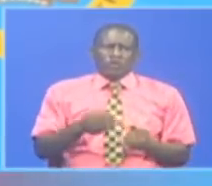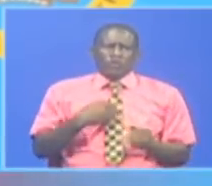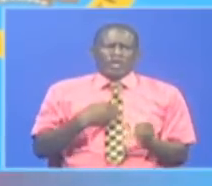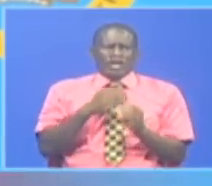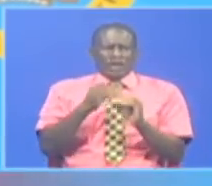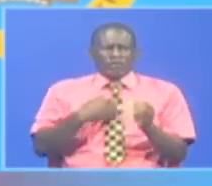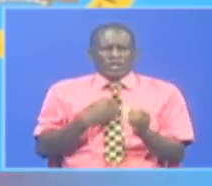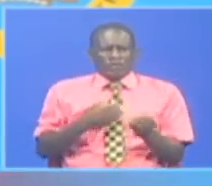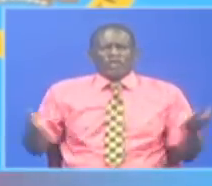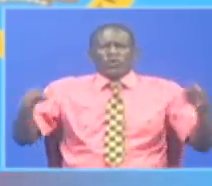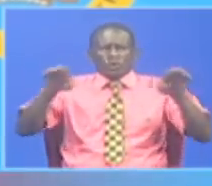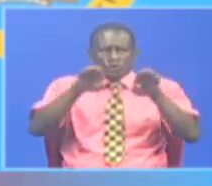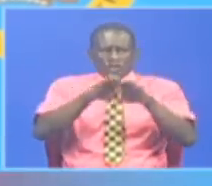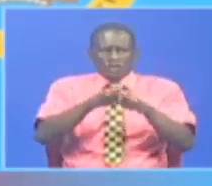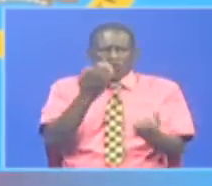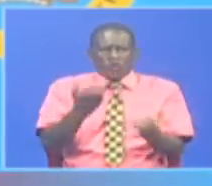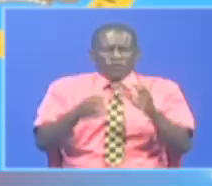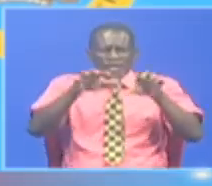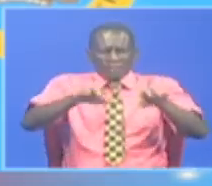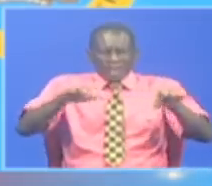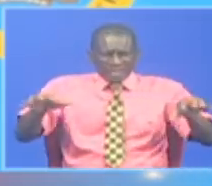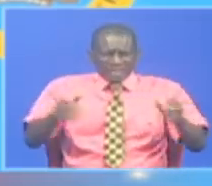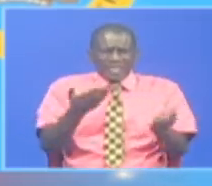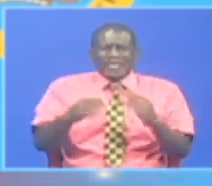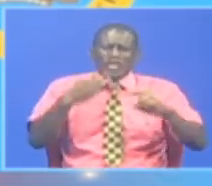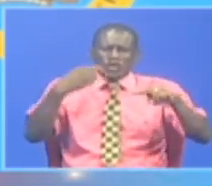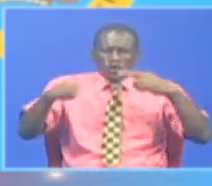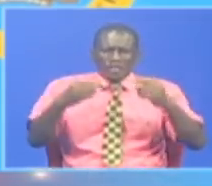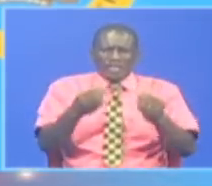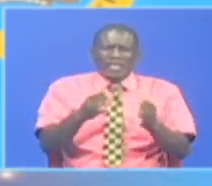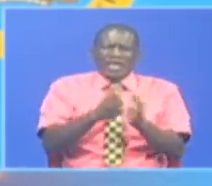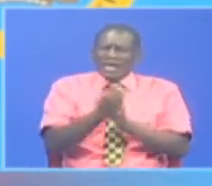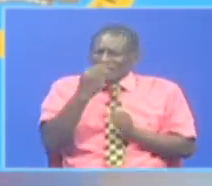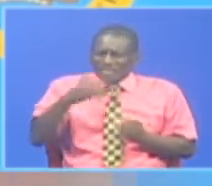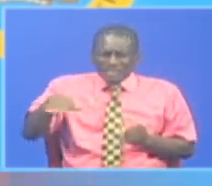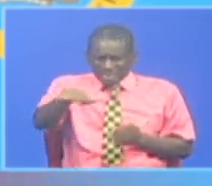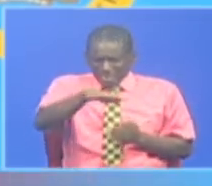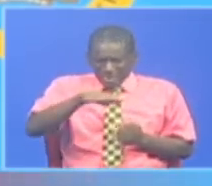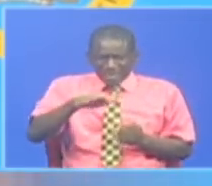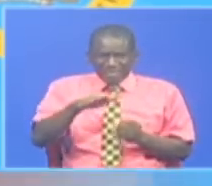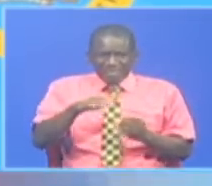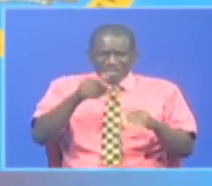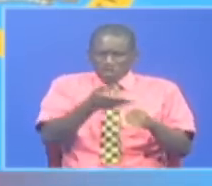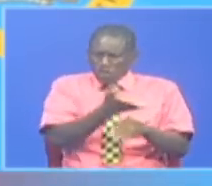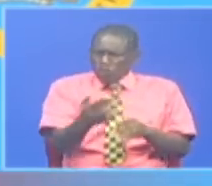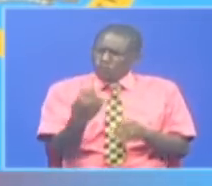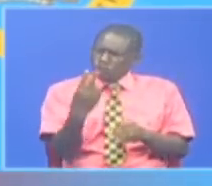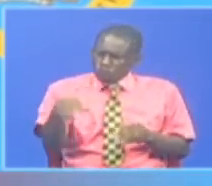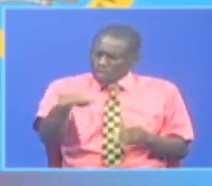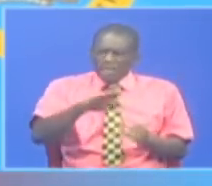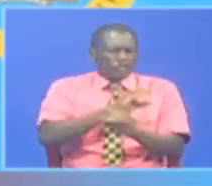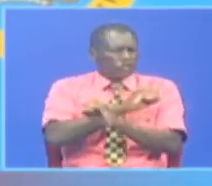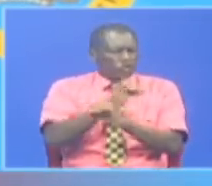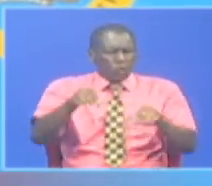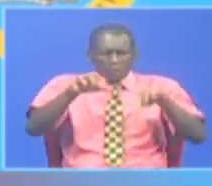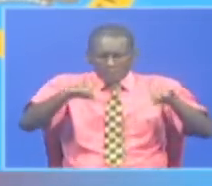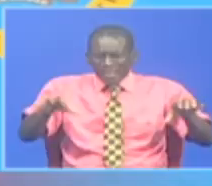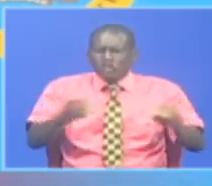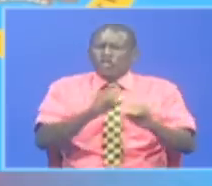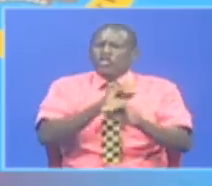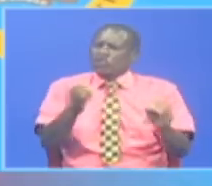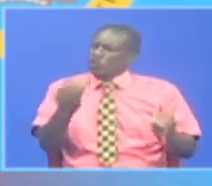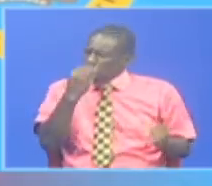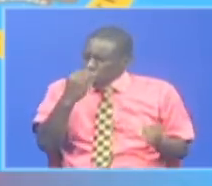closure of any markets, any restaurants, and eateries within those two areas. That